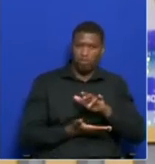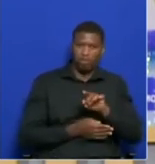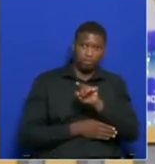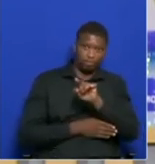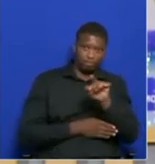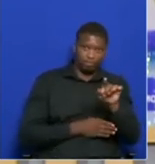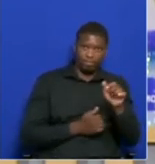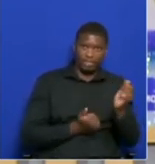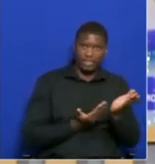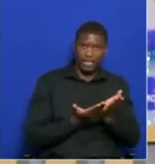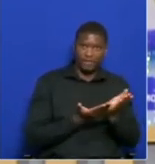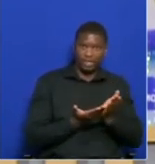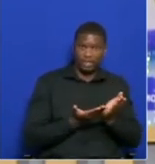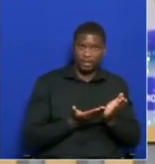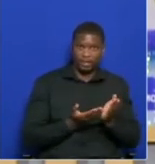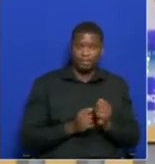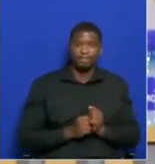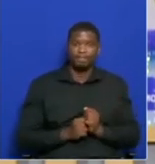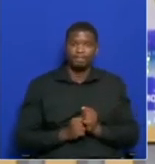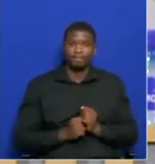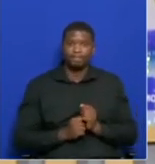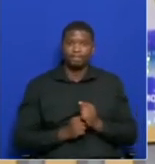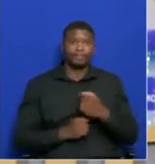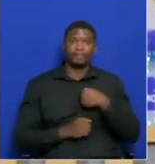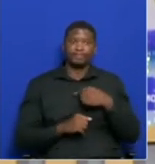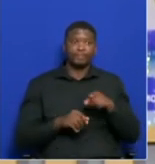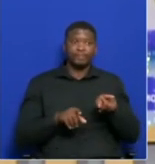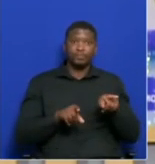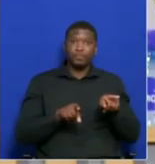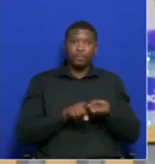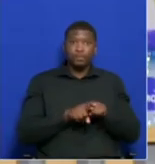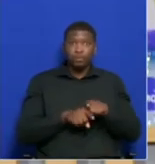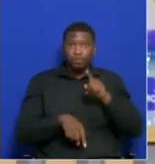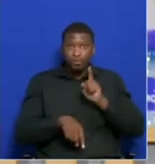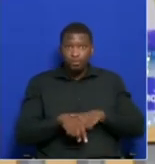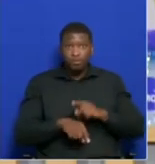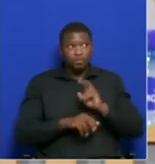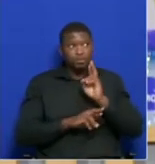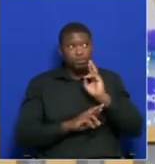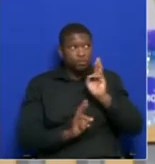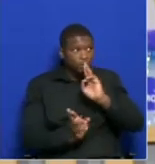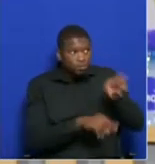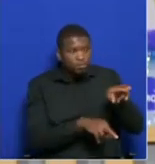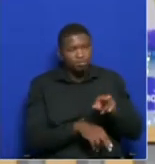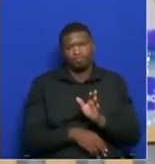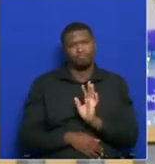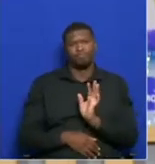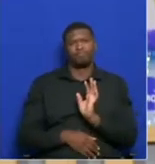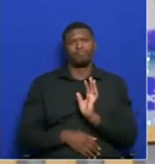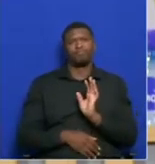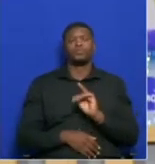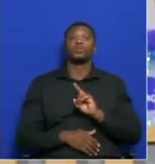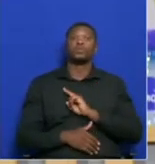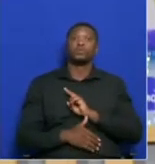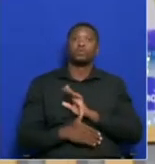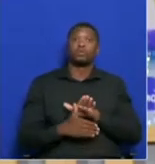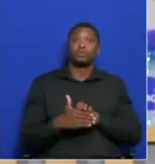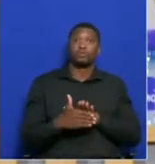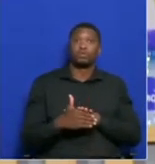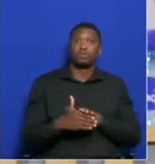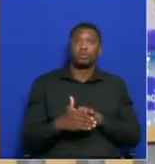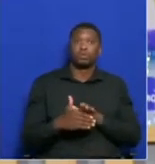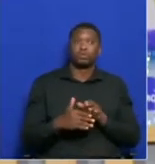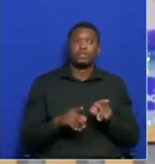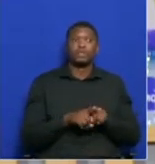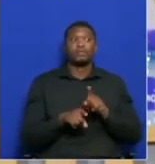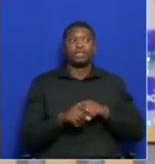I did not immediately respond to email from Commissioner's piece. The reasons for my failure to respond